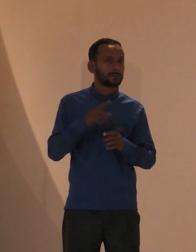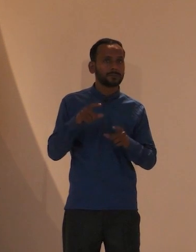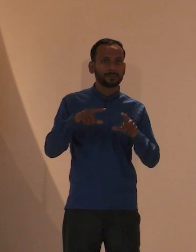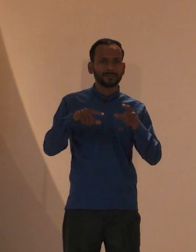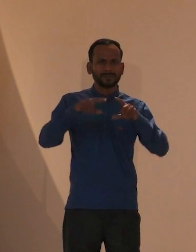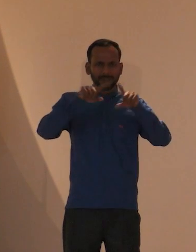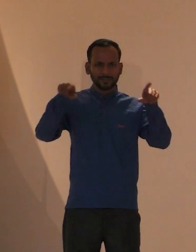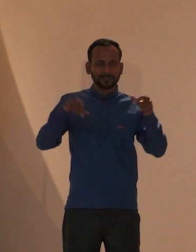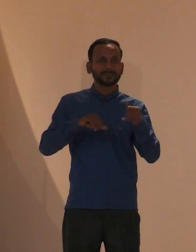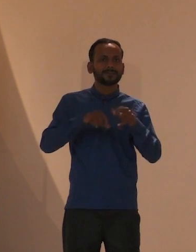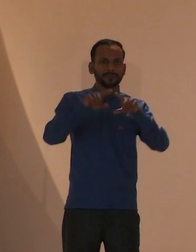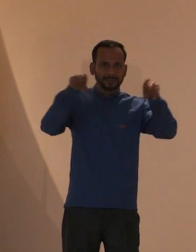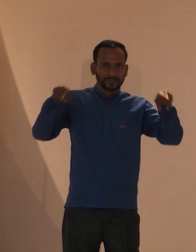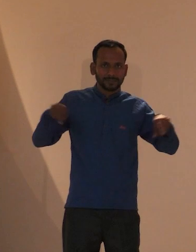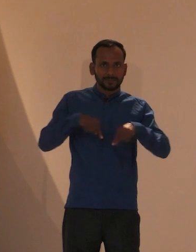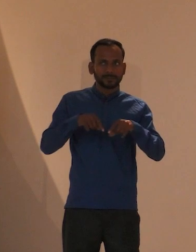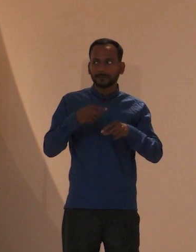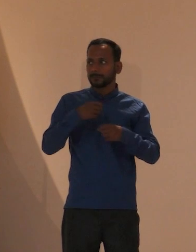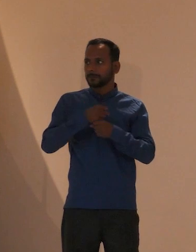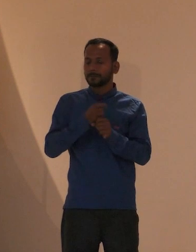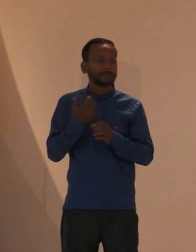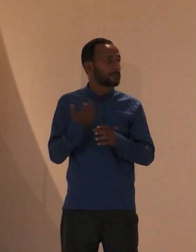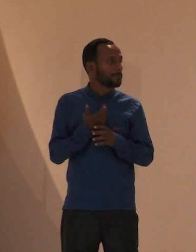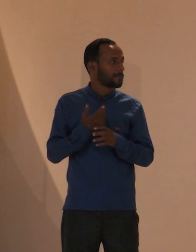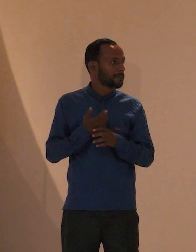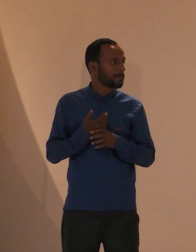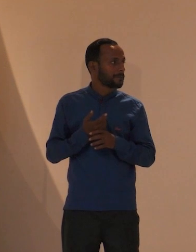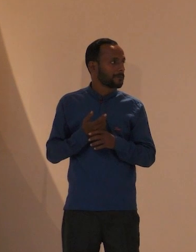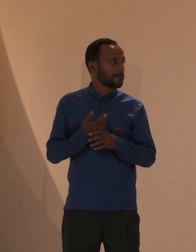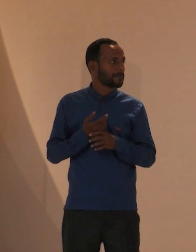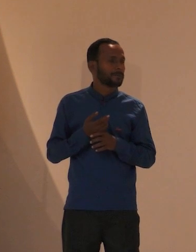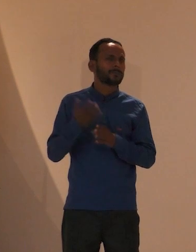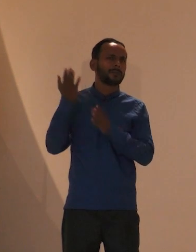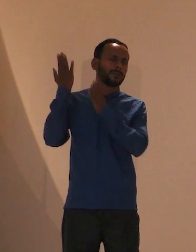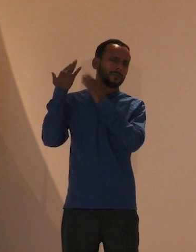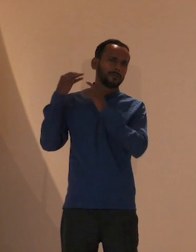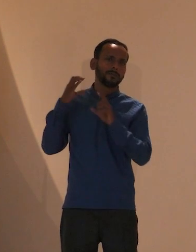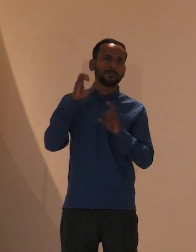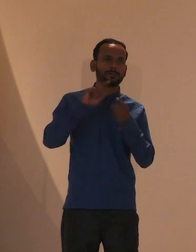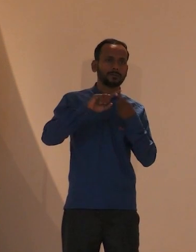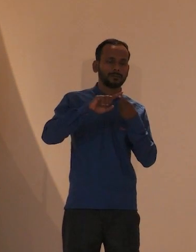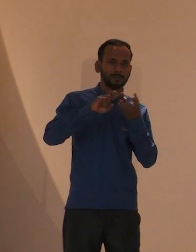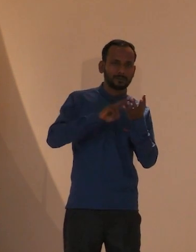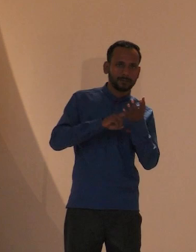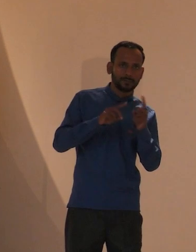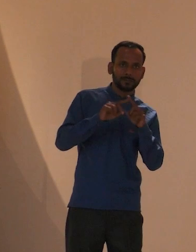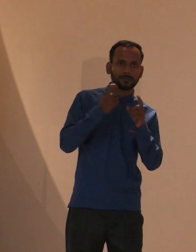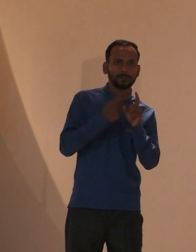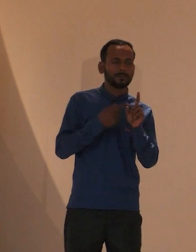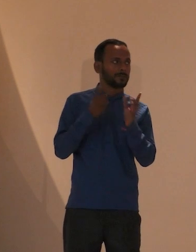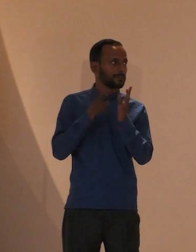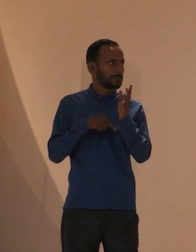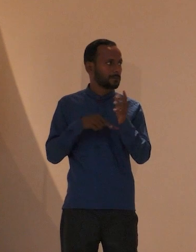It would accommodate over 100 nuns in the earlier centuries. It ceased to be a